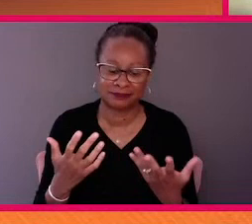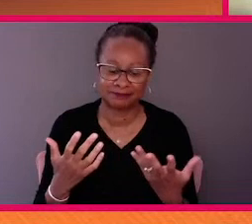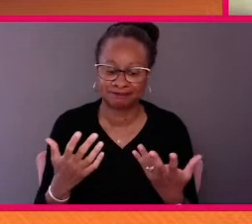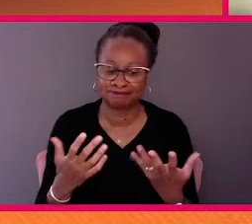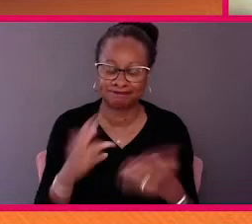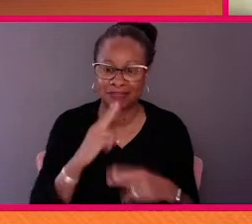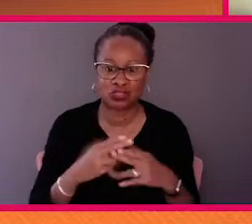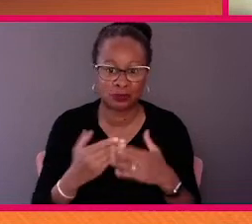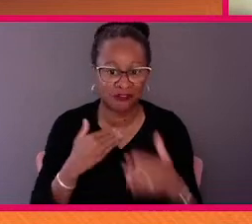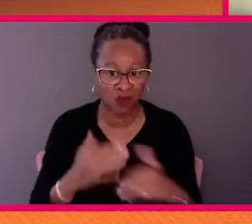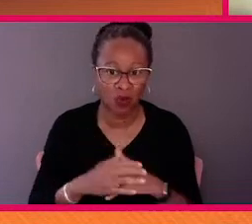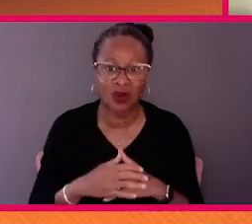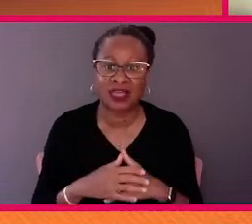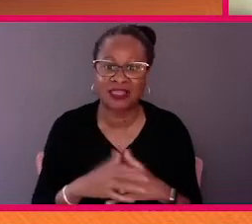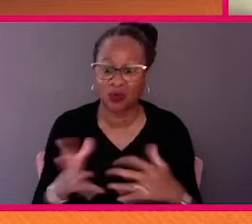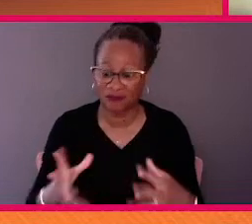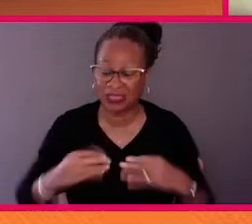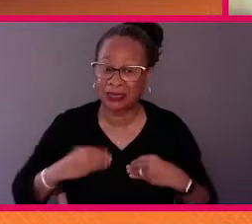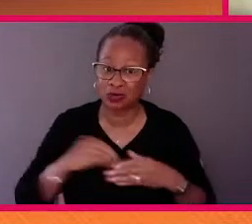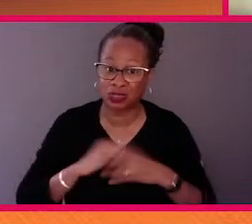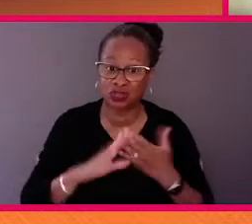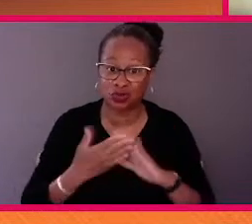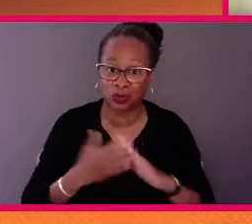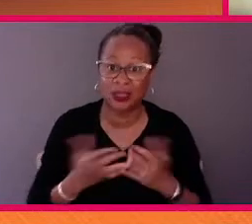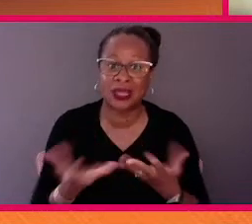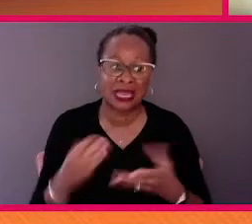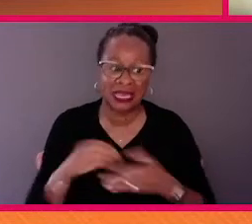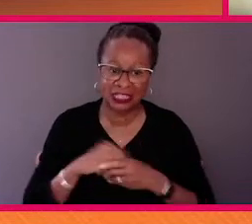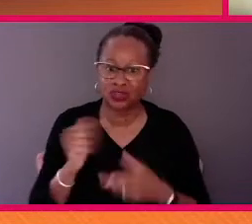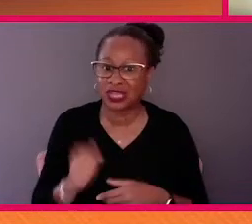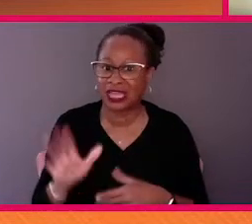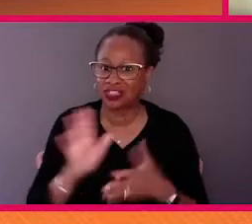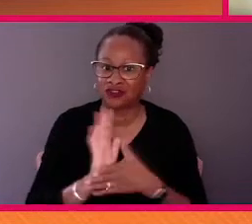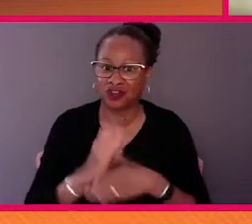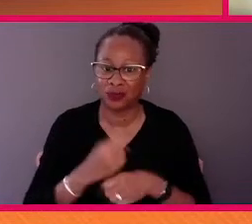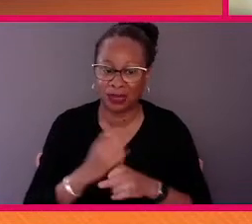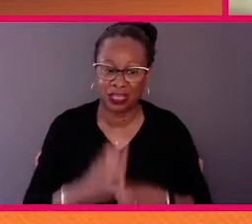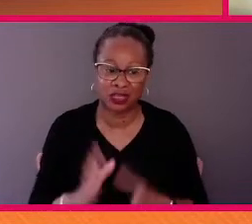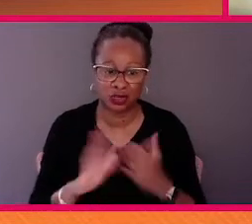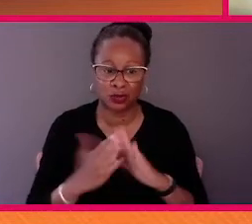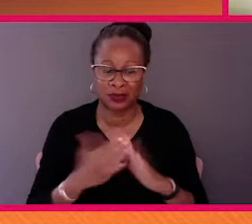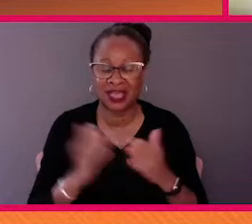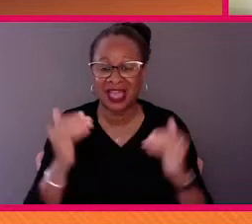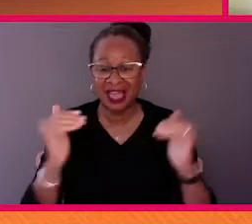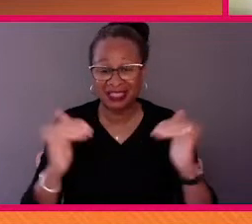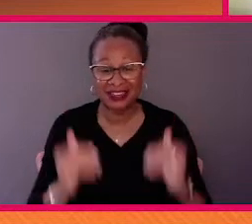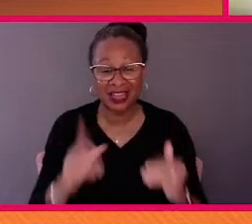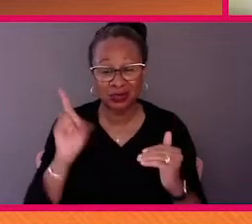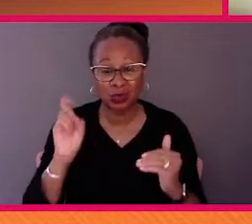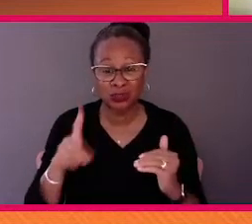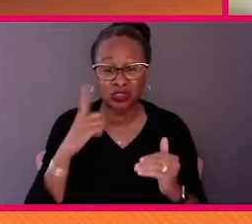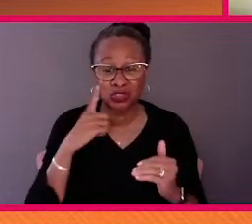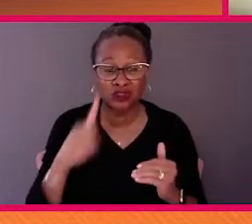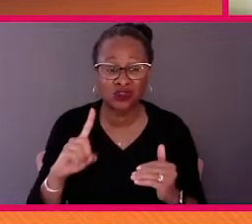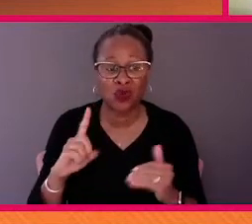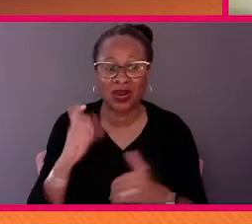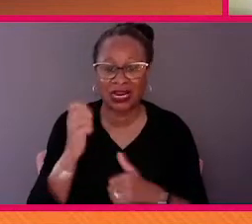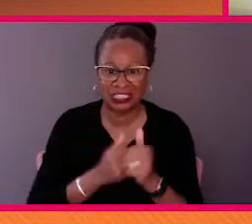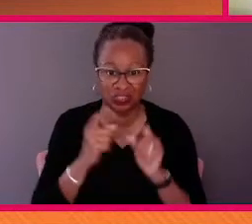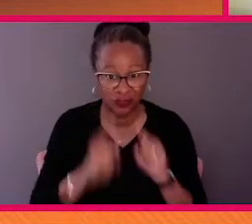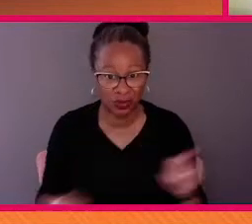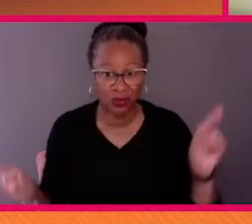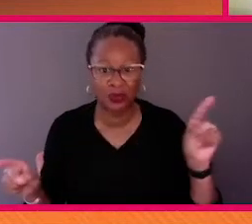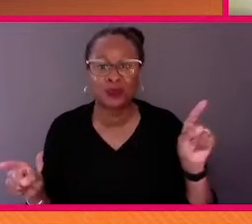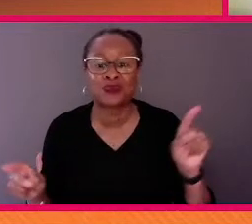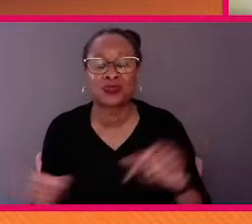filmmaking community, the Asian filmmaking community as a whole. So the next question that I have is for each of you. Would love to hear